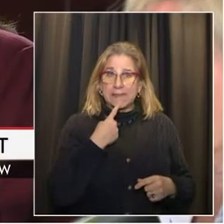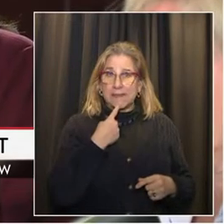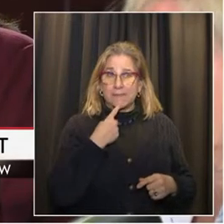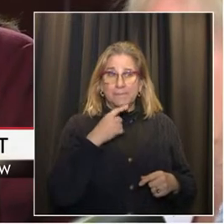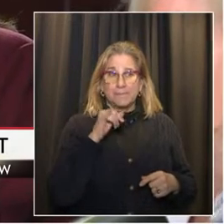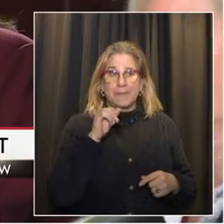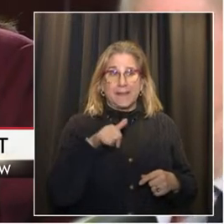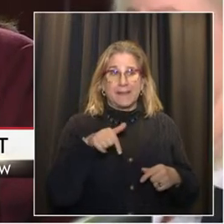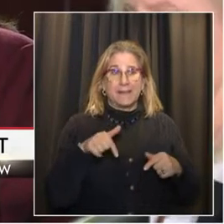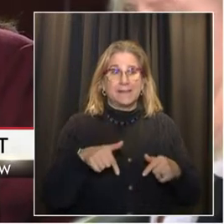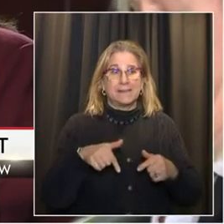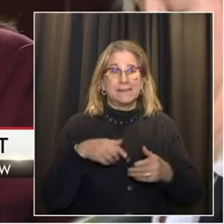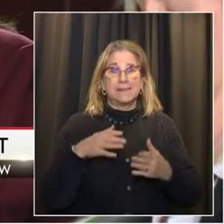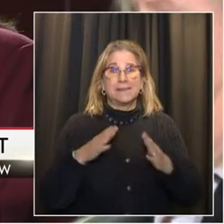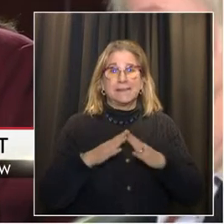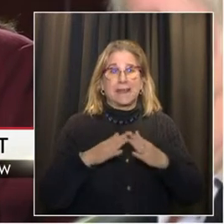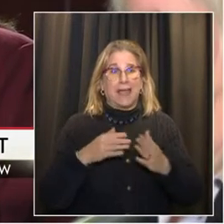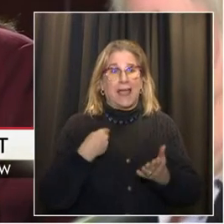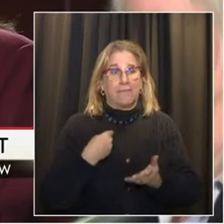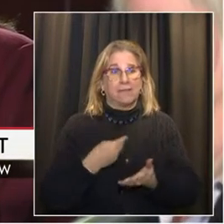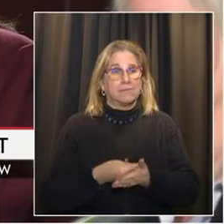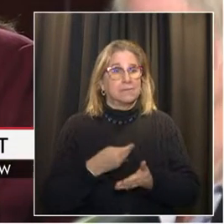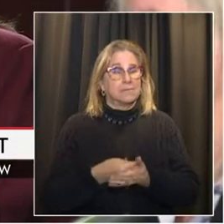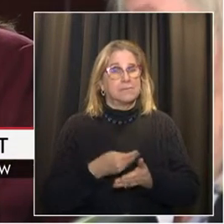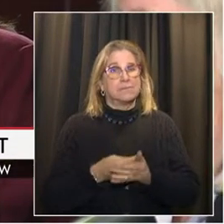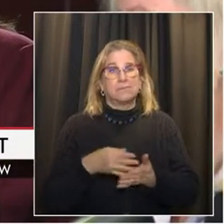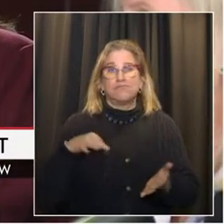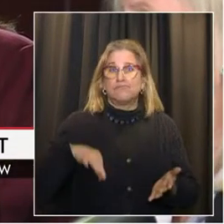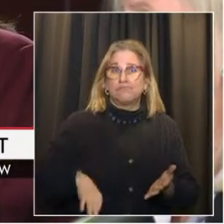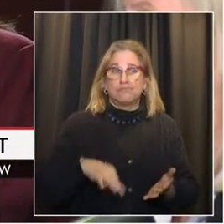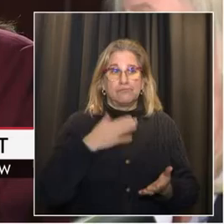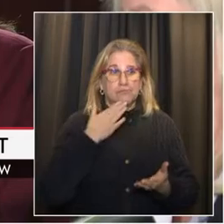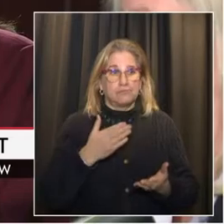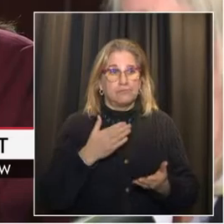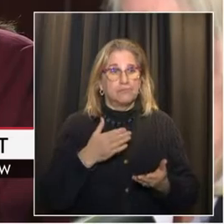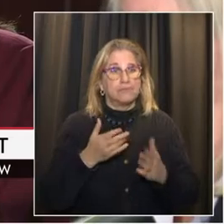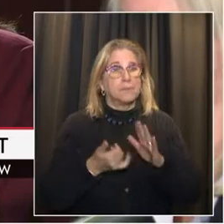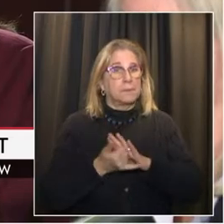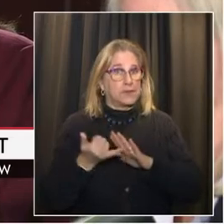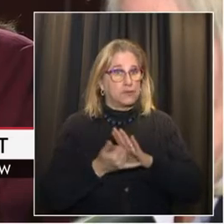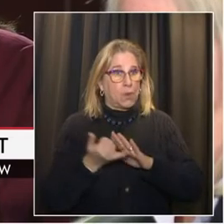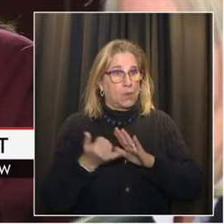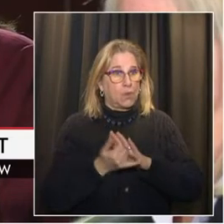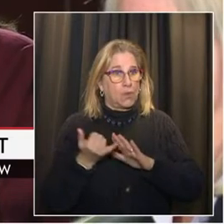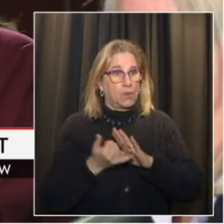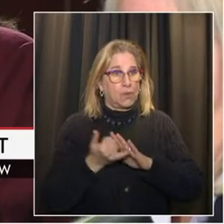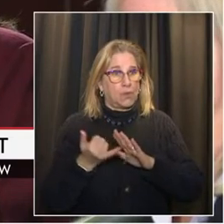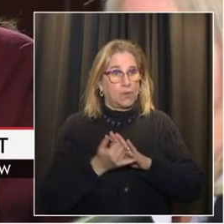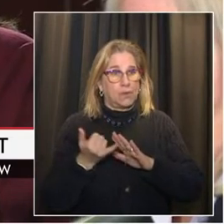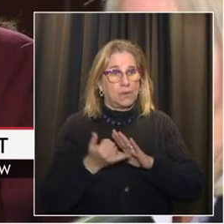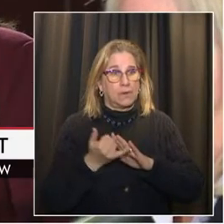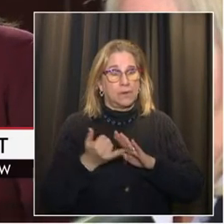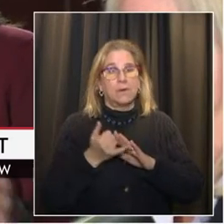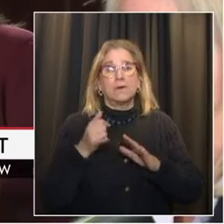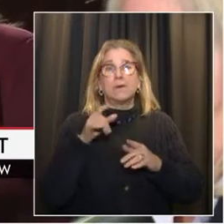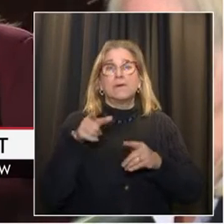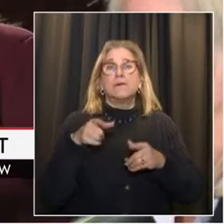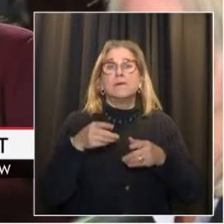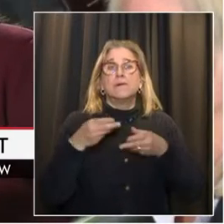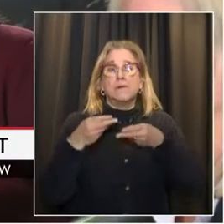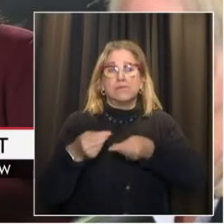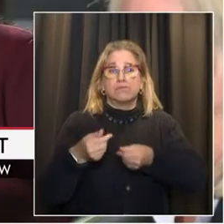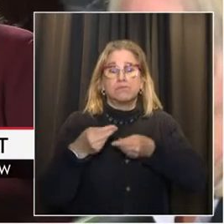system. The question is, how do we make it sustainable financially for our region?